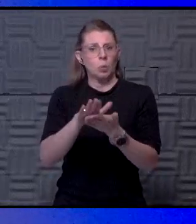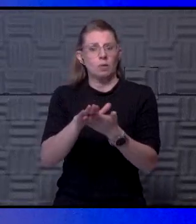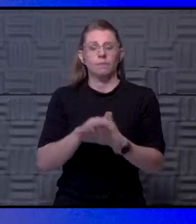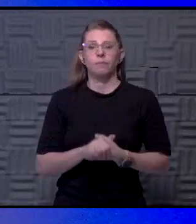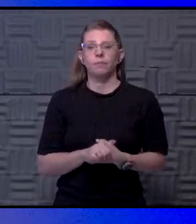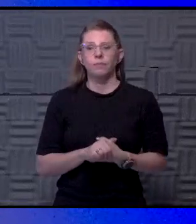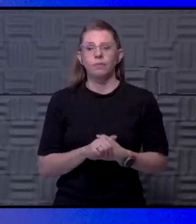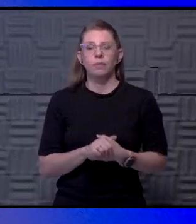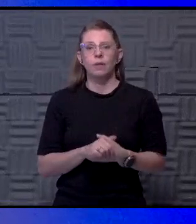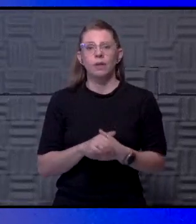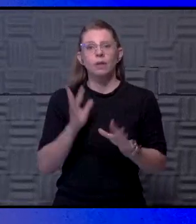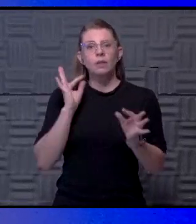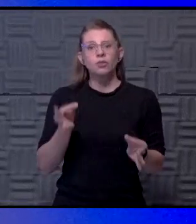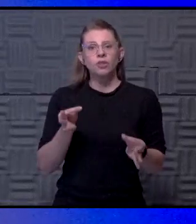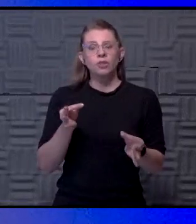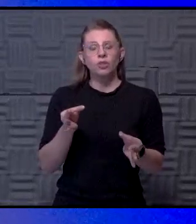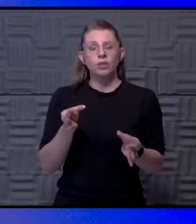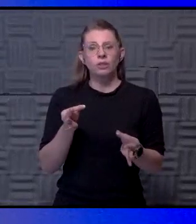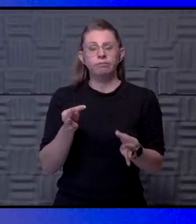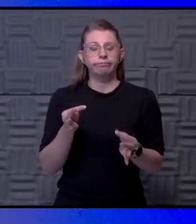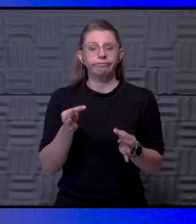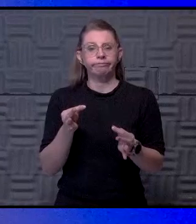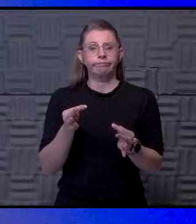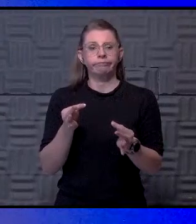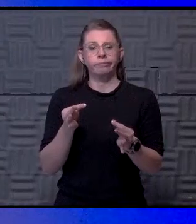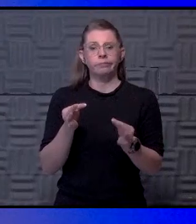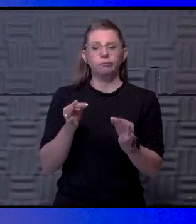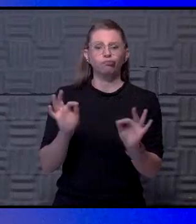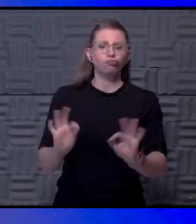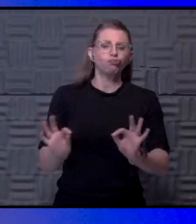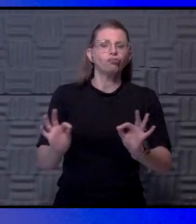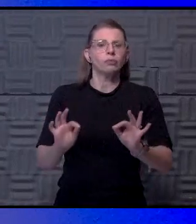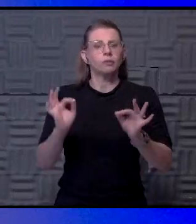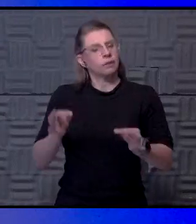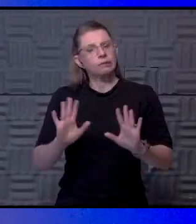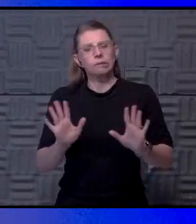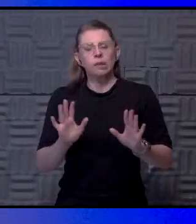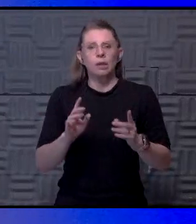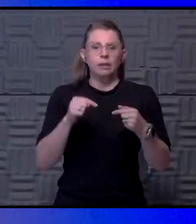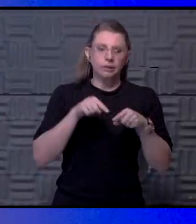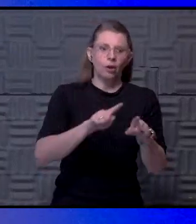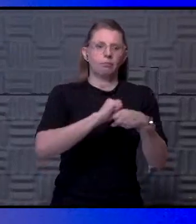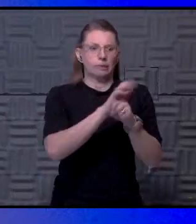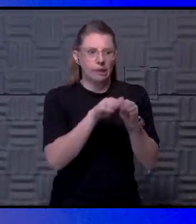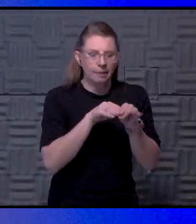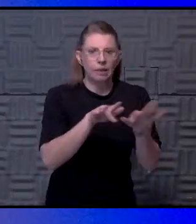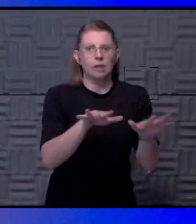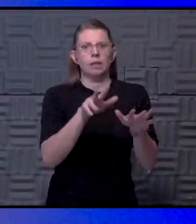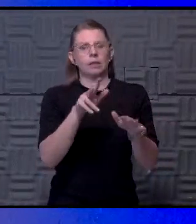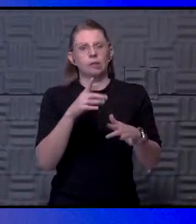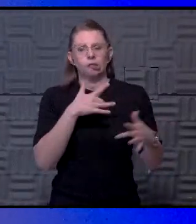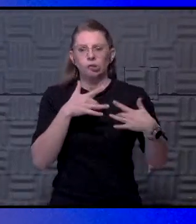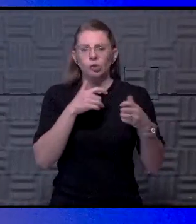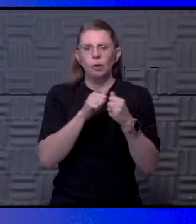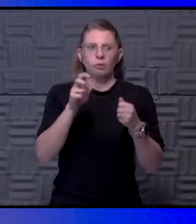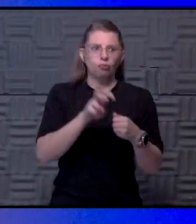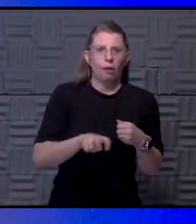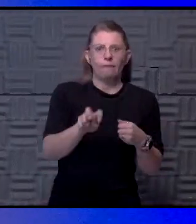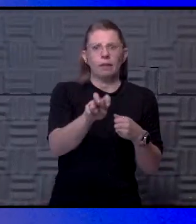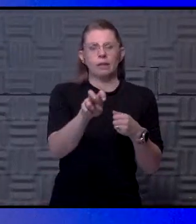The decision was certainly not taken lightly. Of course, as you highlight, in the midst of a pandemic and all the concern about traveling out of